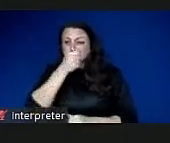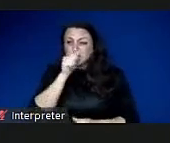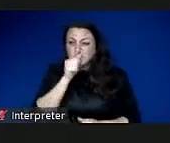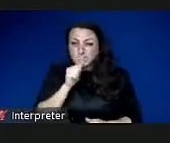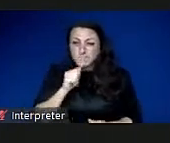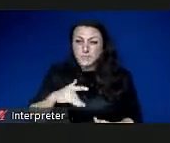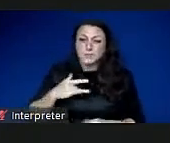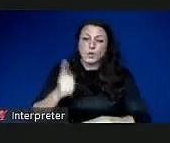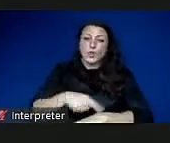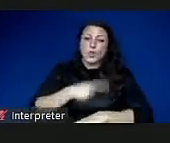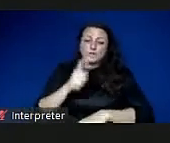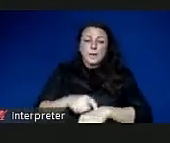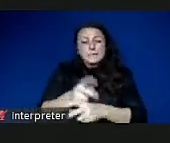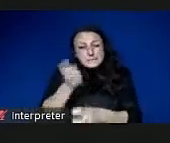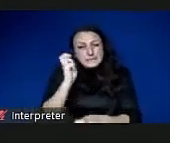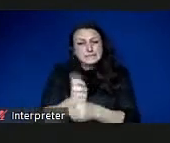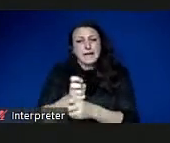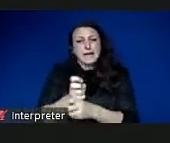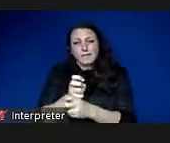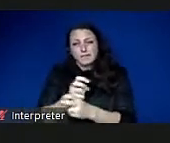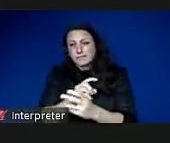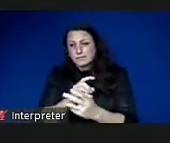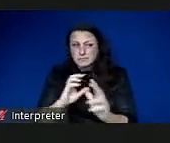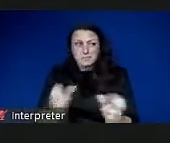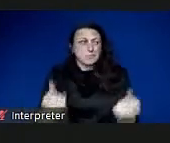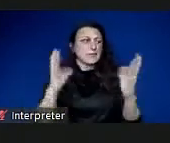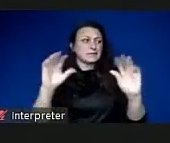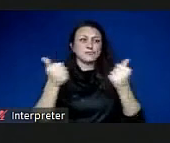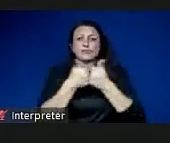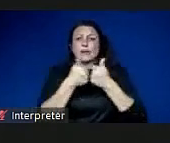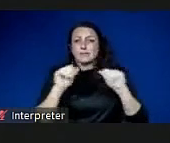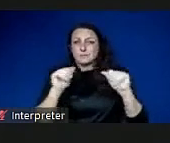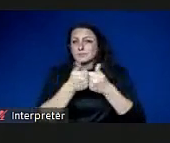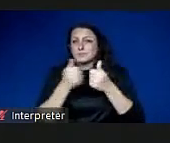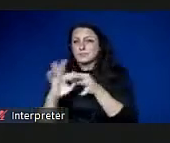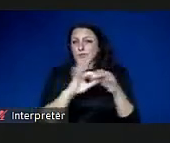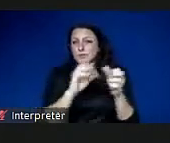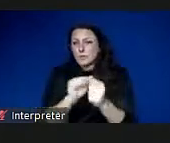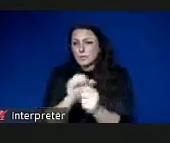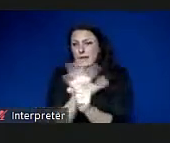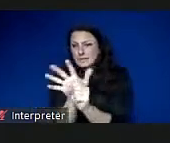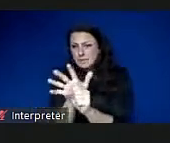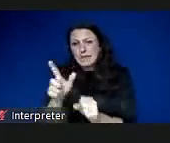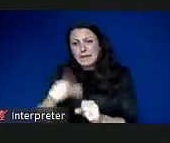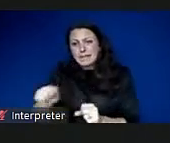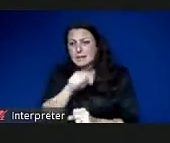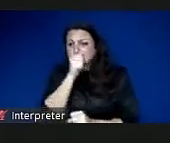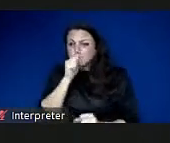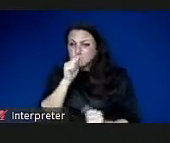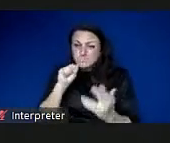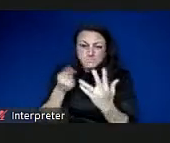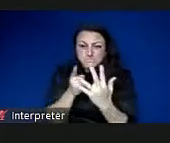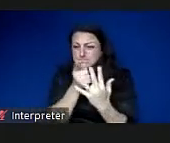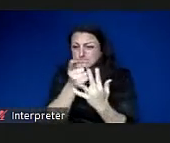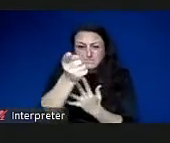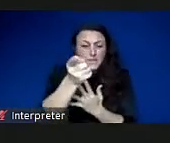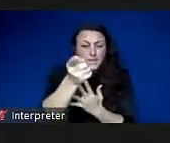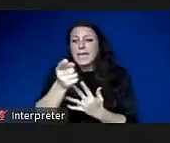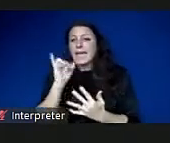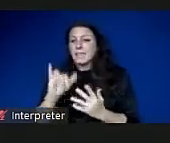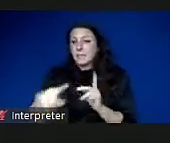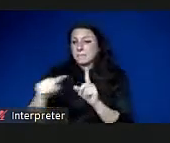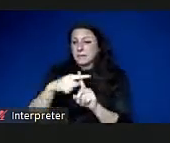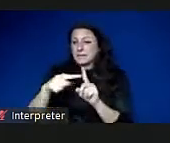challenges associated with this pandemic. And the light at the end of the tunnel gets bigger and bigger every single day. We